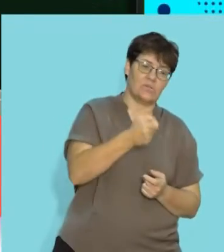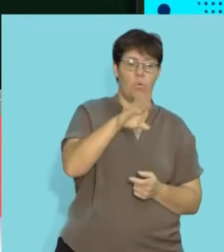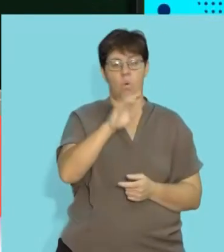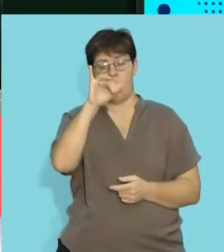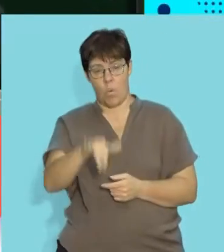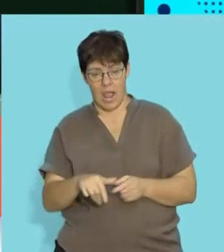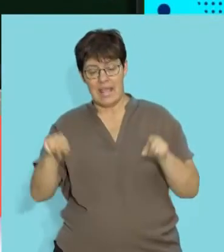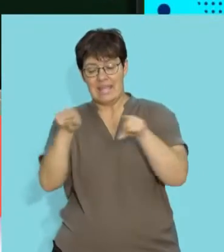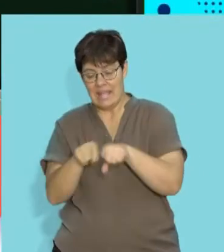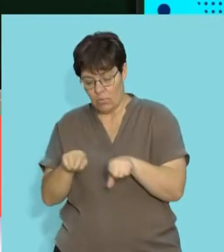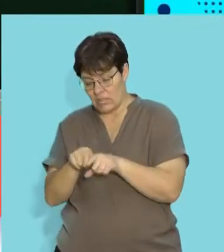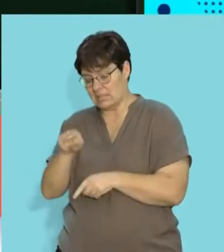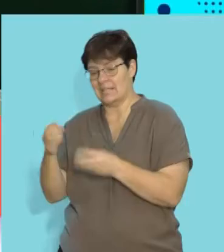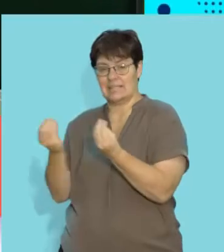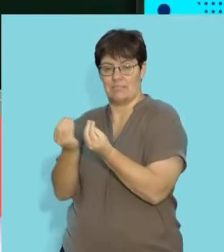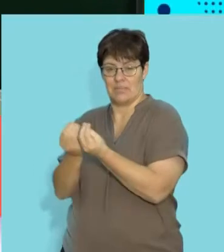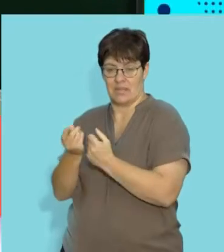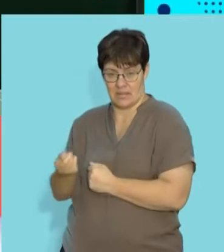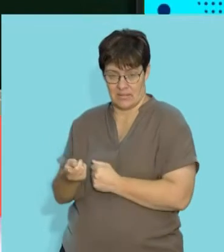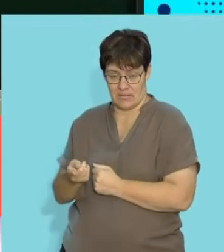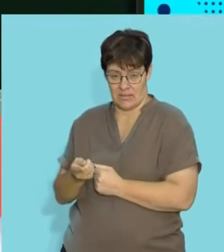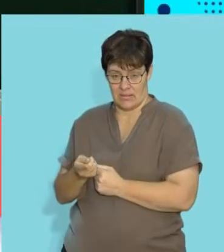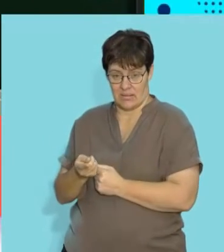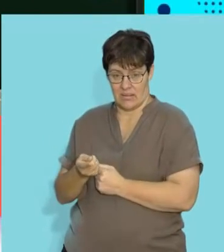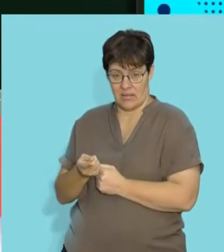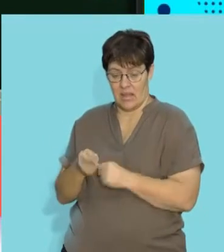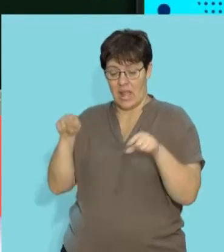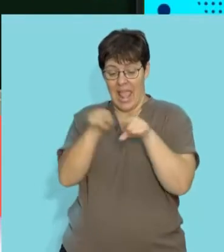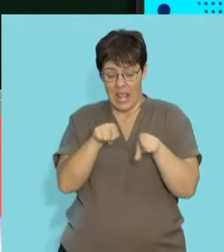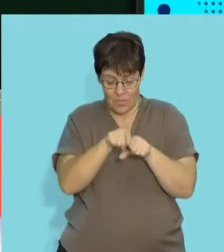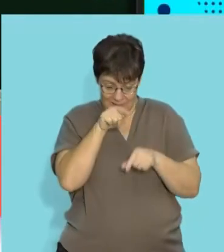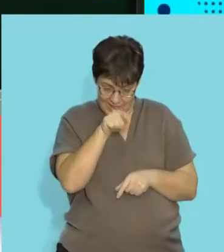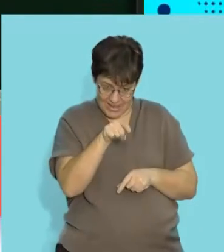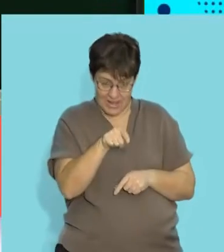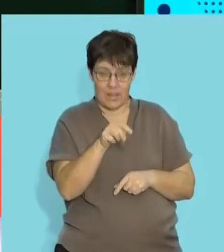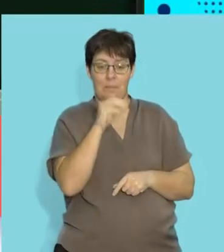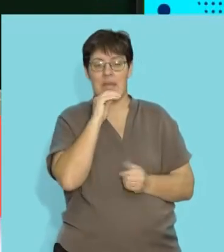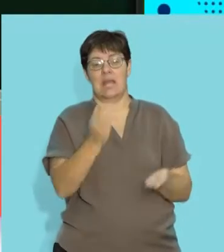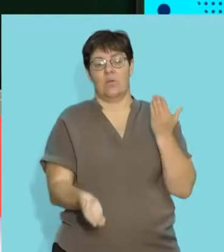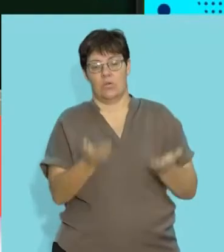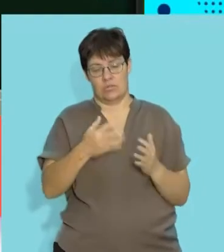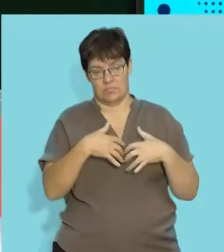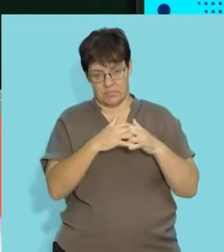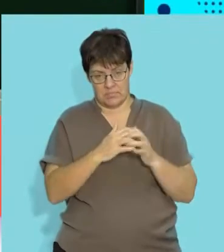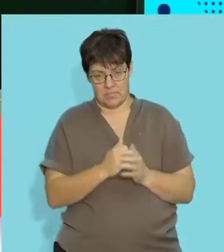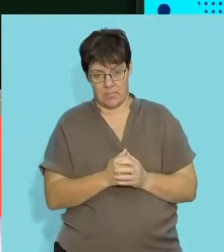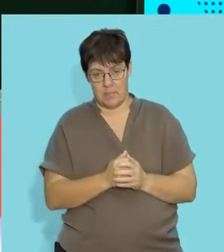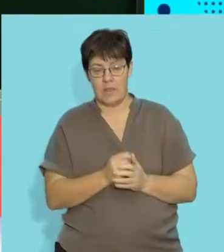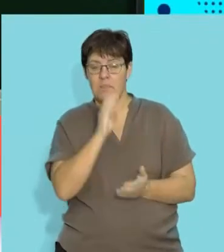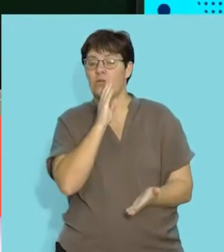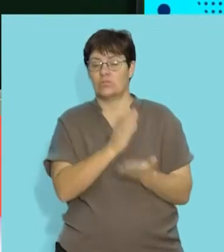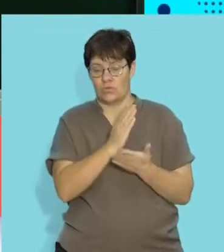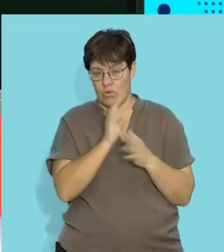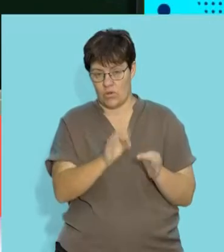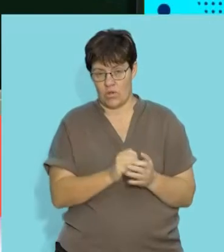either x or y is equals to something, right? So the equal part is what makes it an equation. So